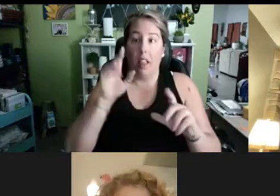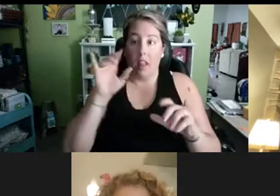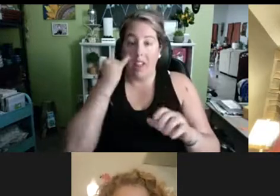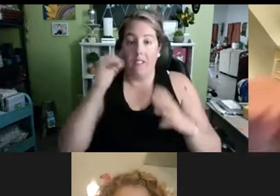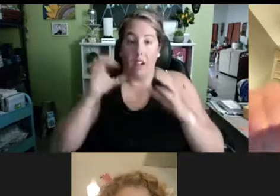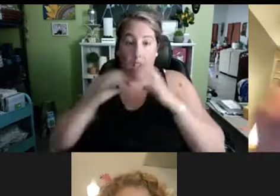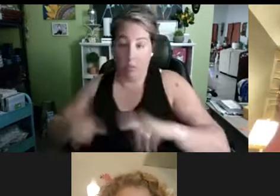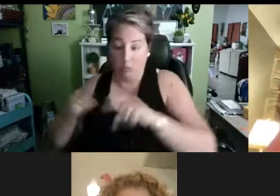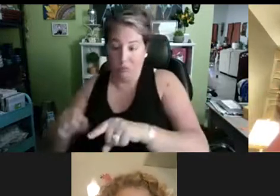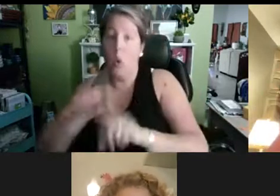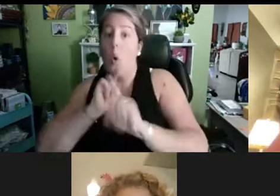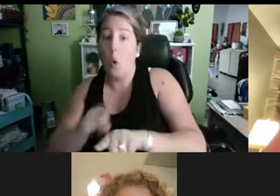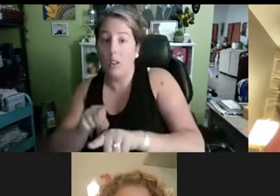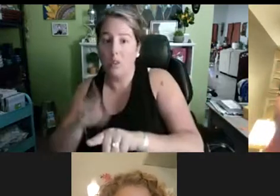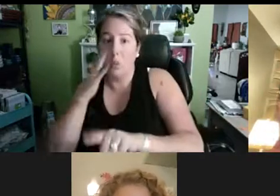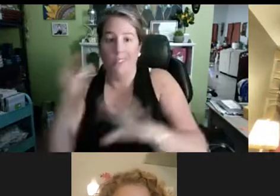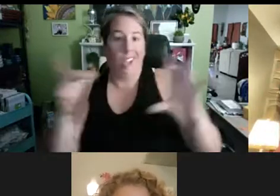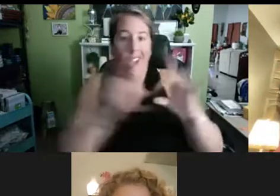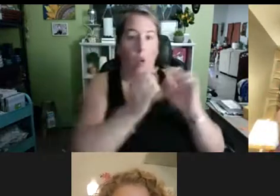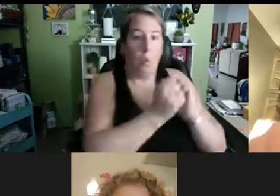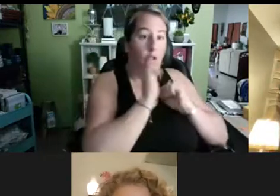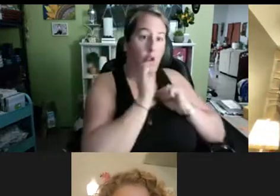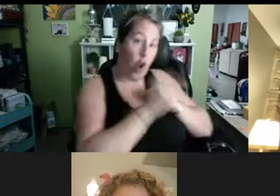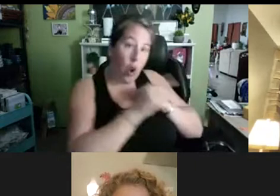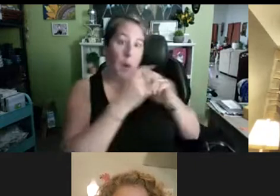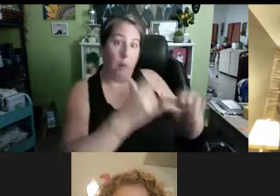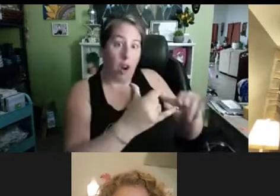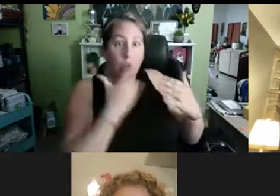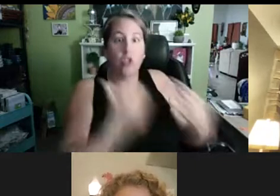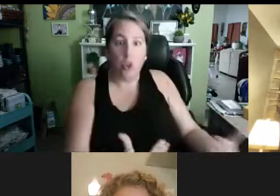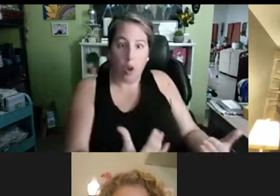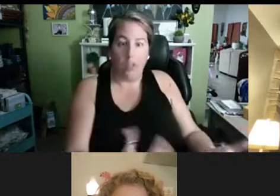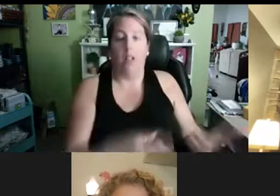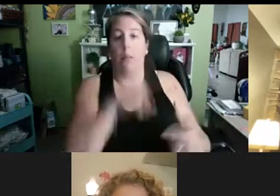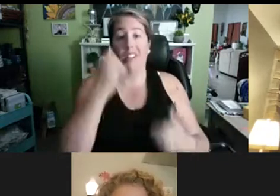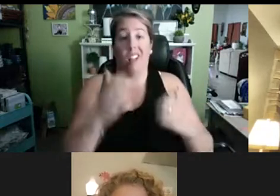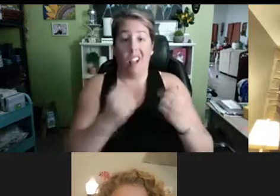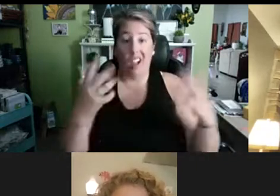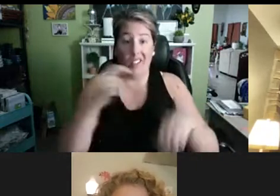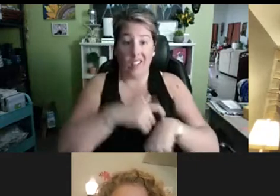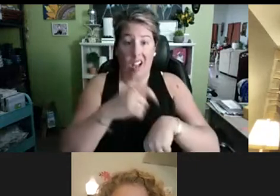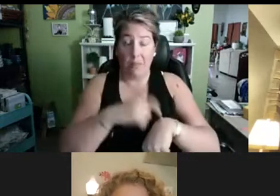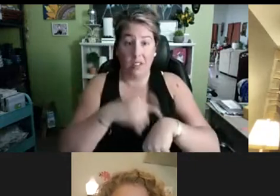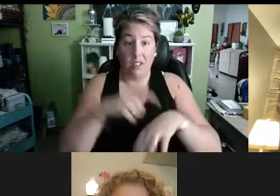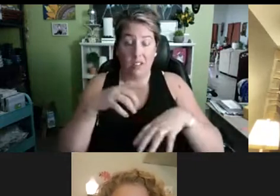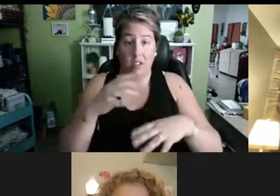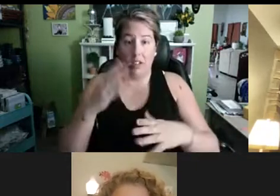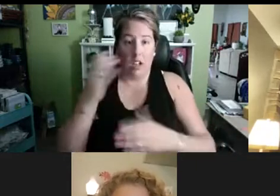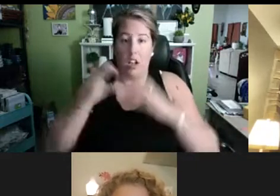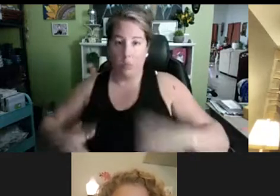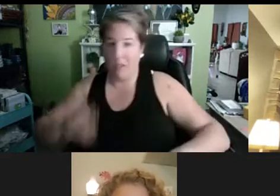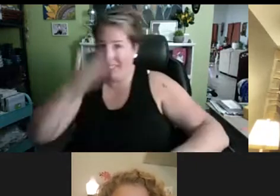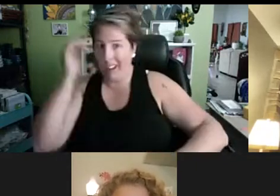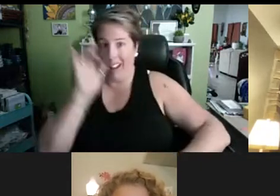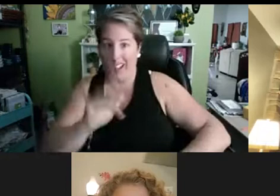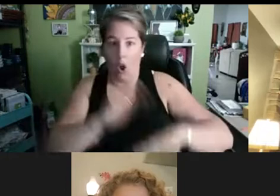order to that party link. Because if you have it and it's clicked right to that link, there's really no way that